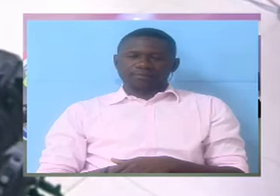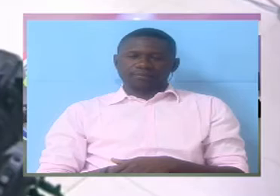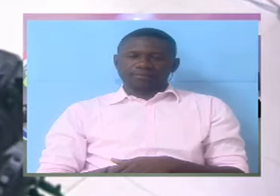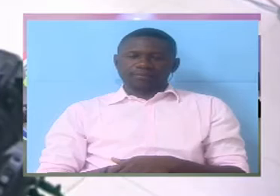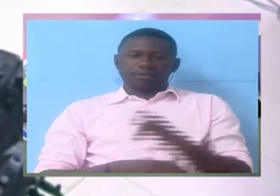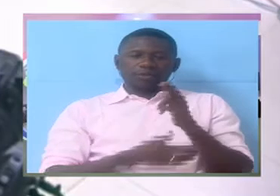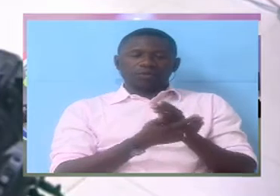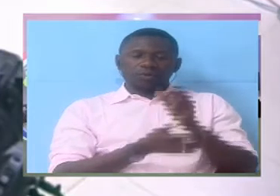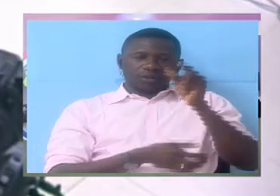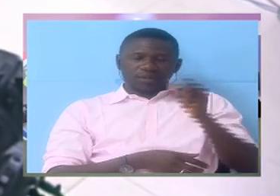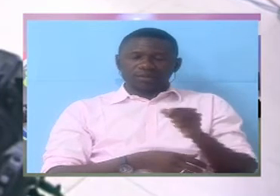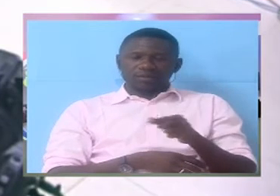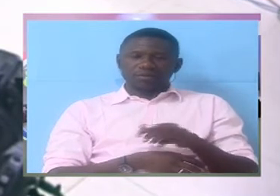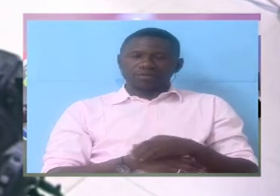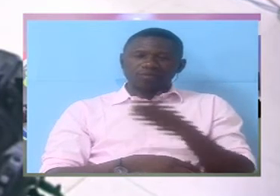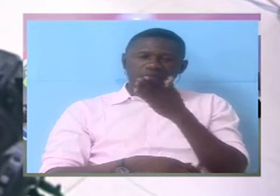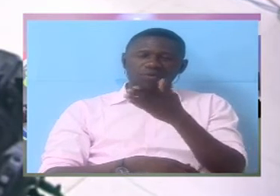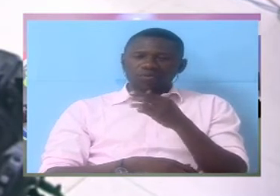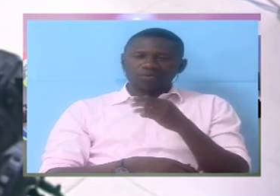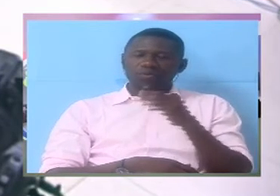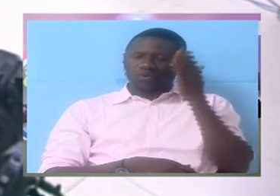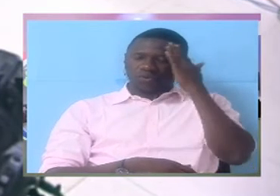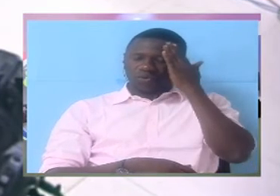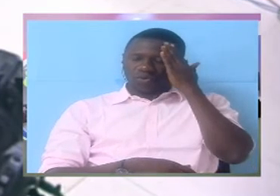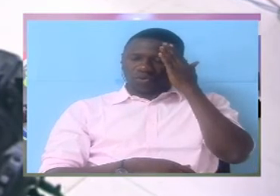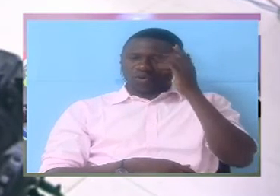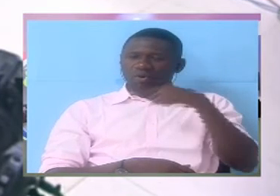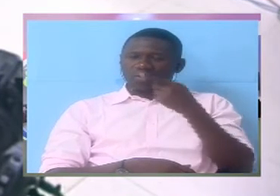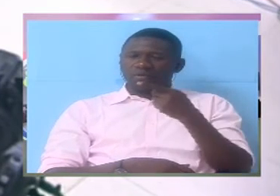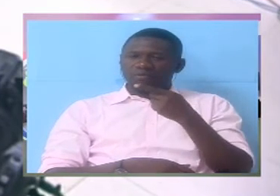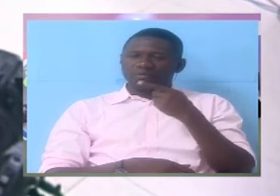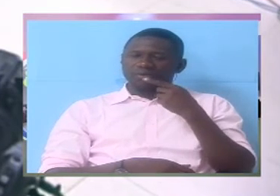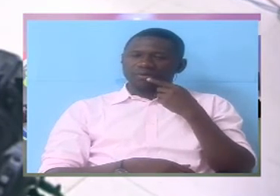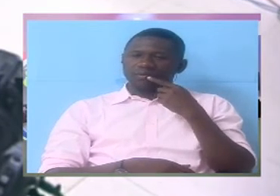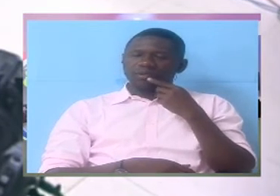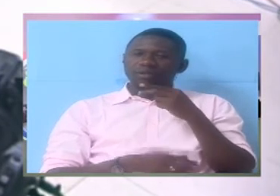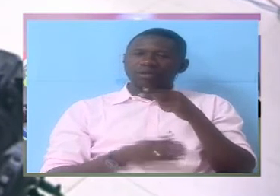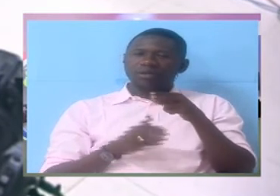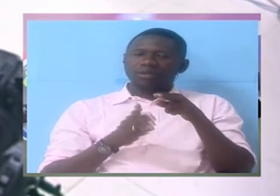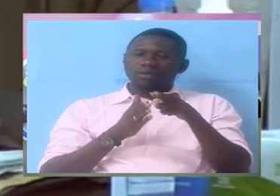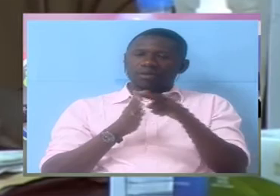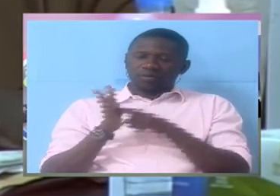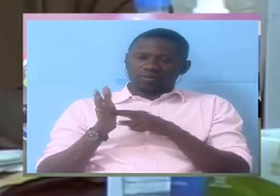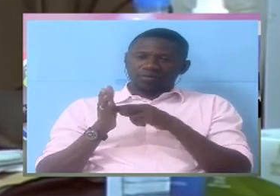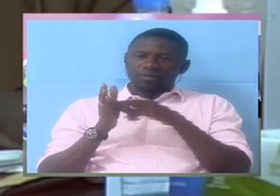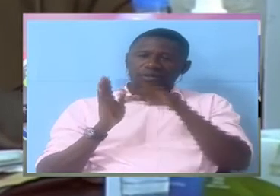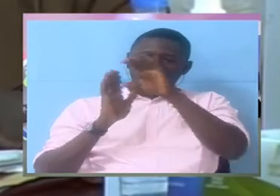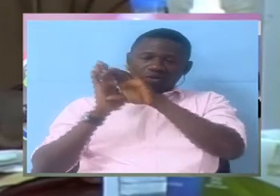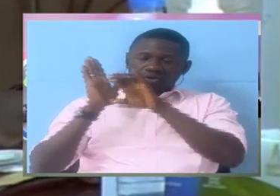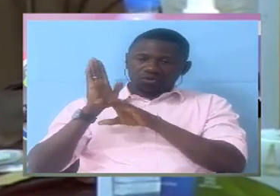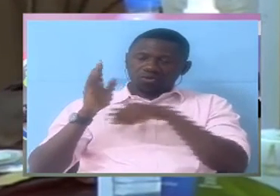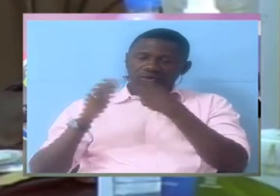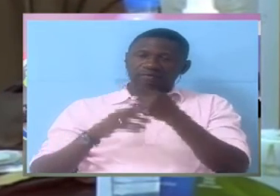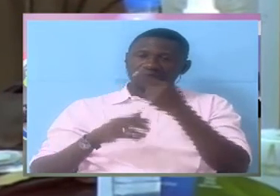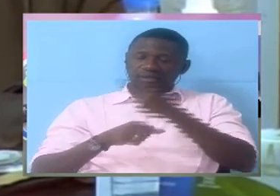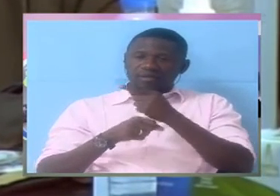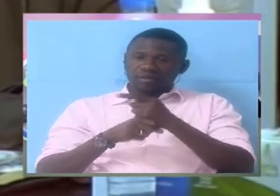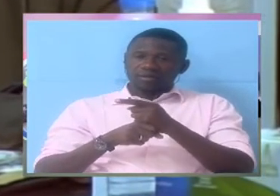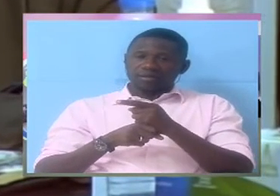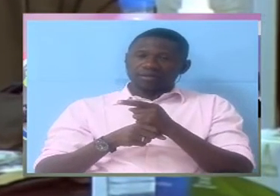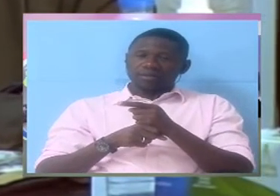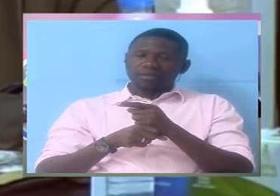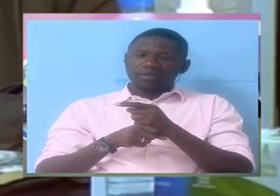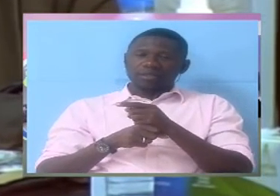Witness, were you aware of the provision in the Constitution of the Gambia prohibiting